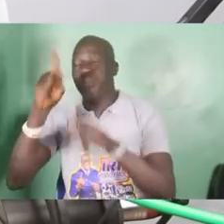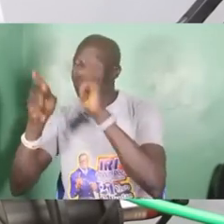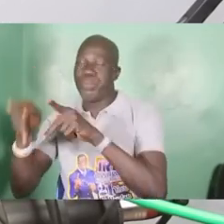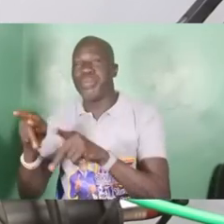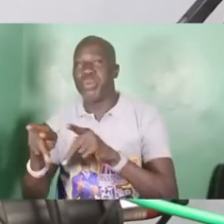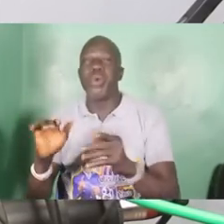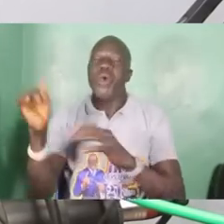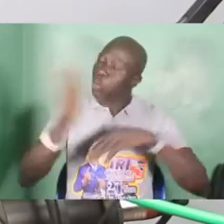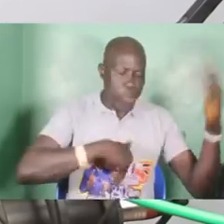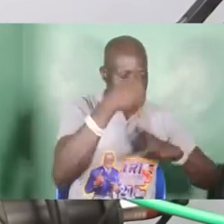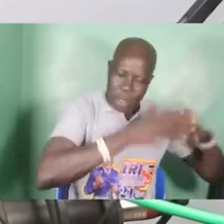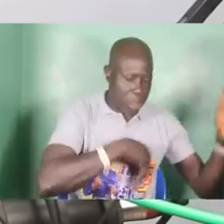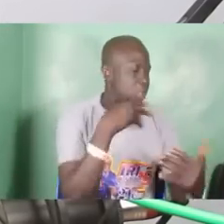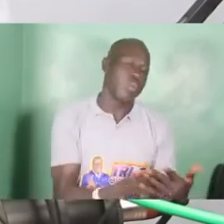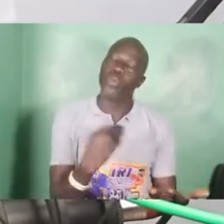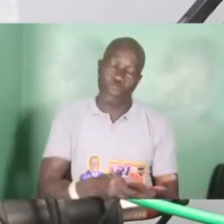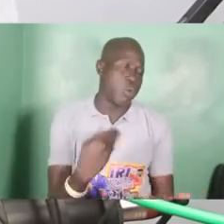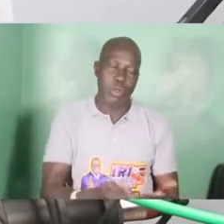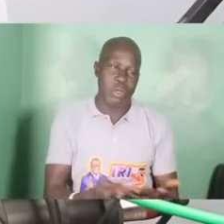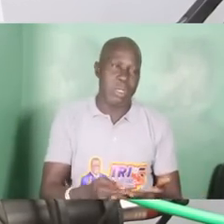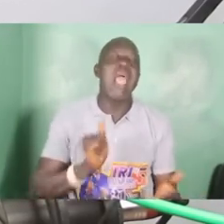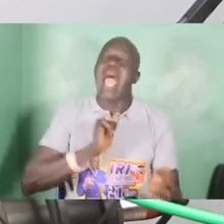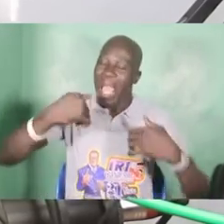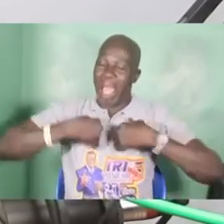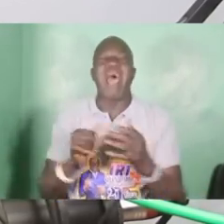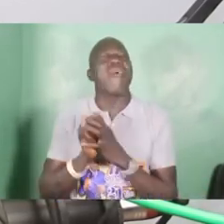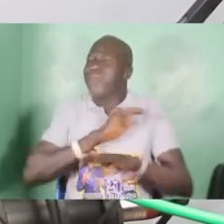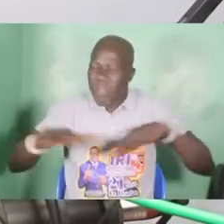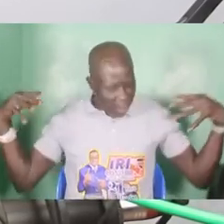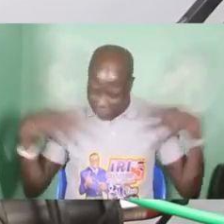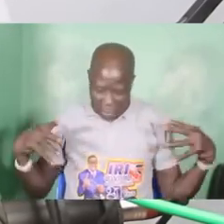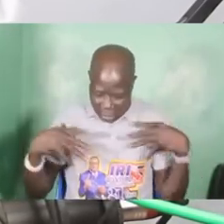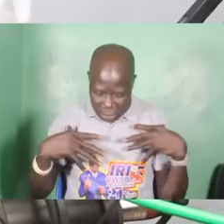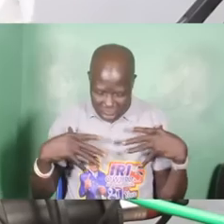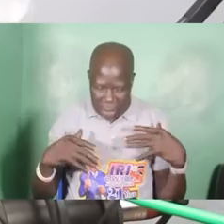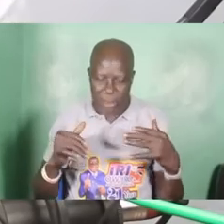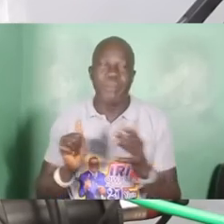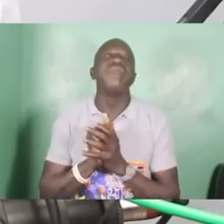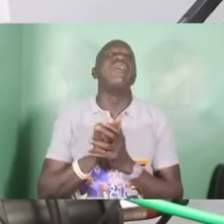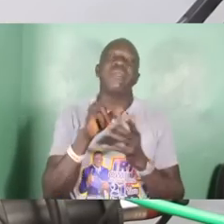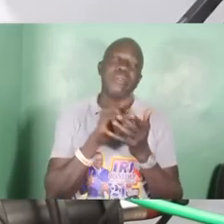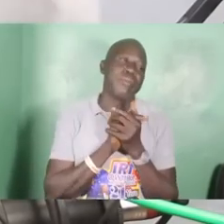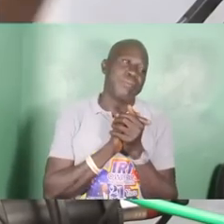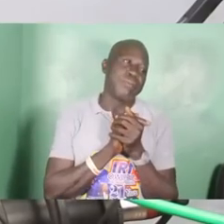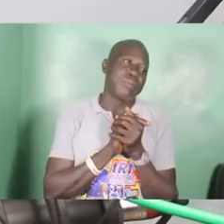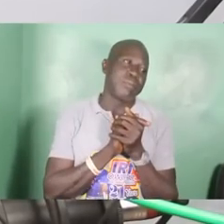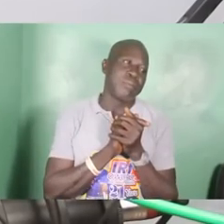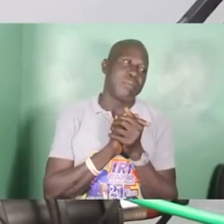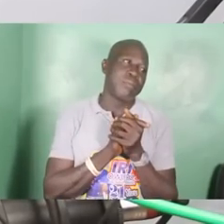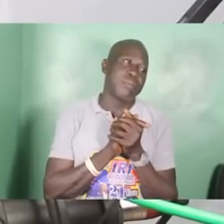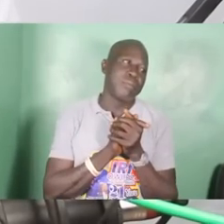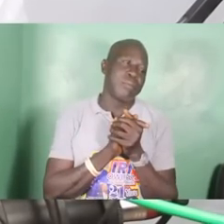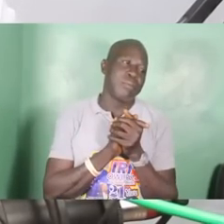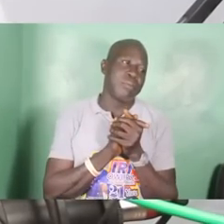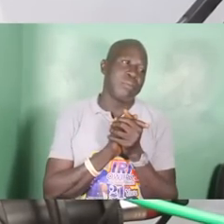live latago meje transmitting that from 7 this will be great. Your neighbor, don't name of Jesus. Perso, in the name of Jesus. I said it.